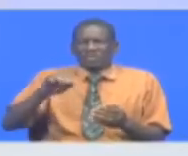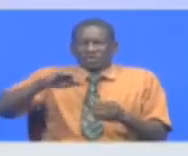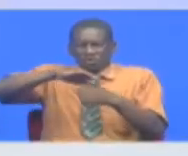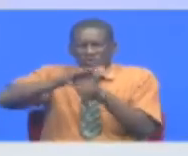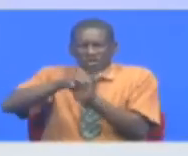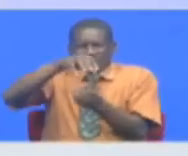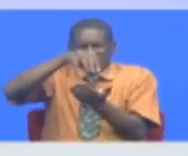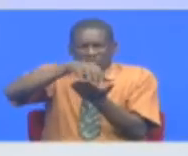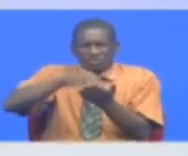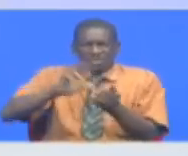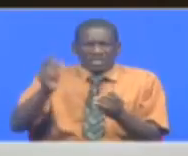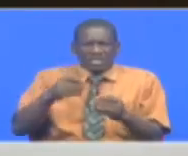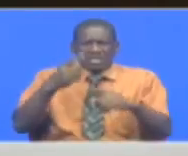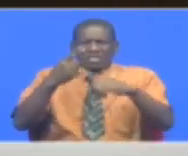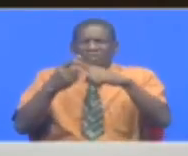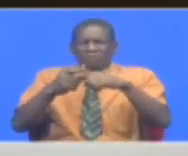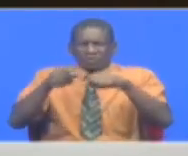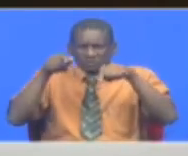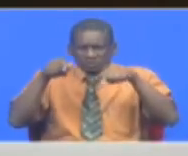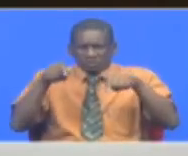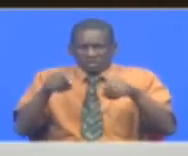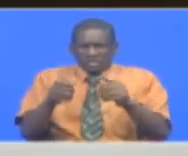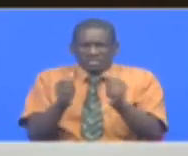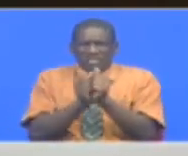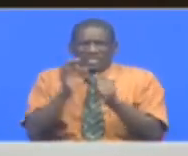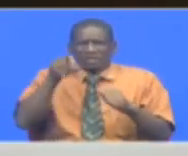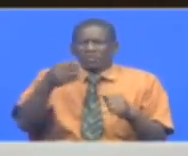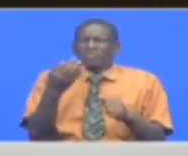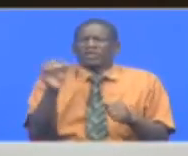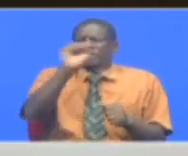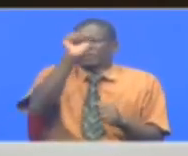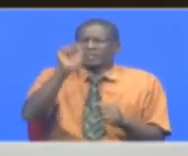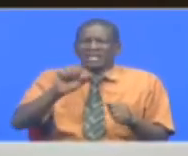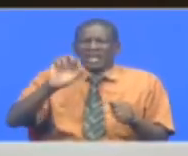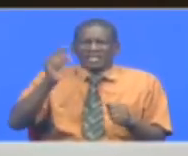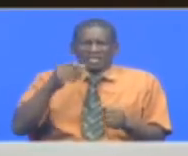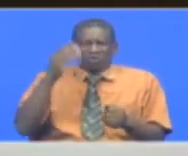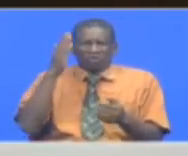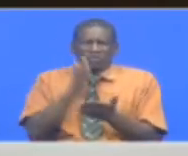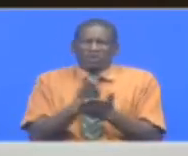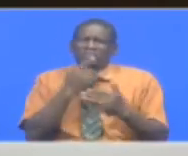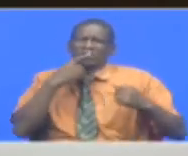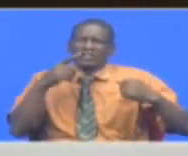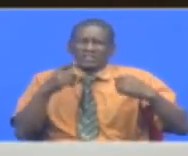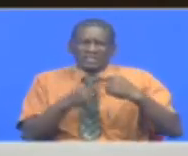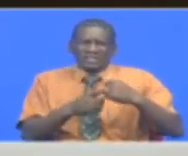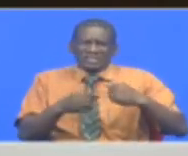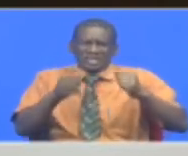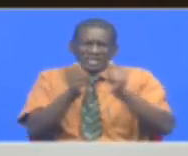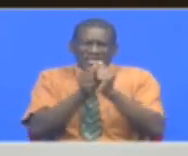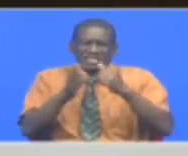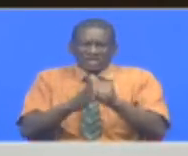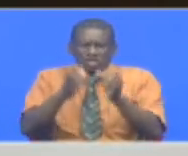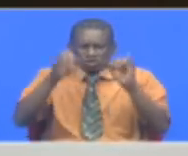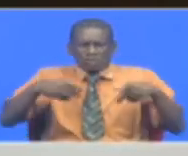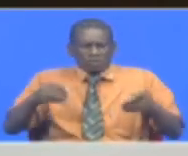positivity rate today stands at 13.3% as Kenya recorded 619 new infections